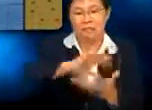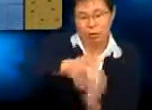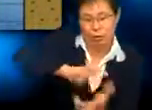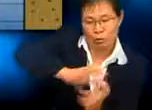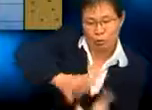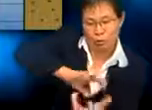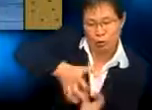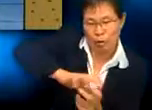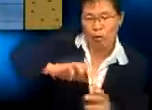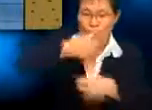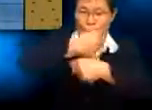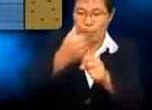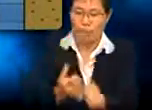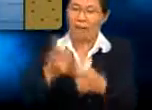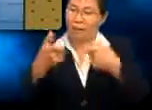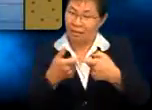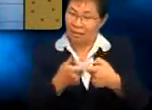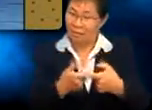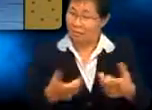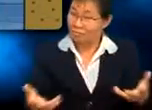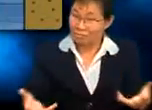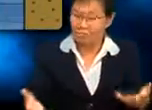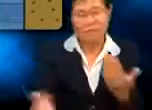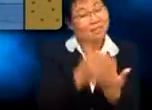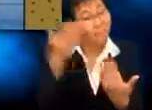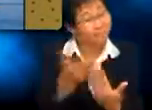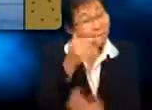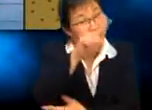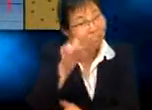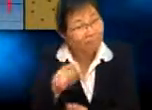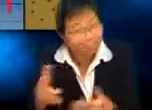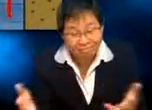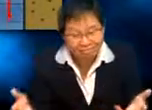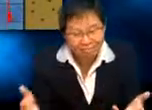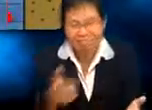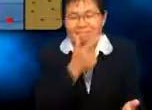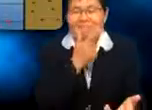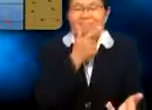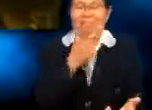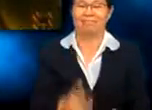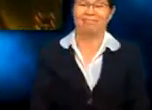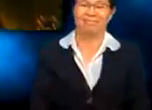to produce electricity. Phew, simple, isn't it?